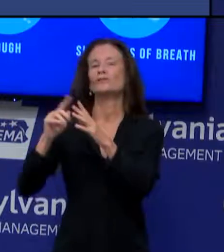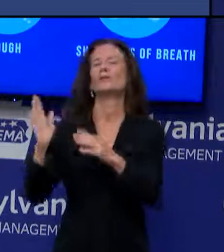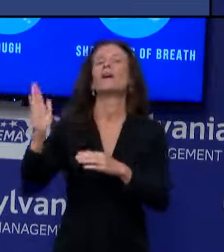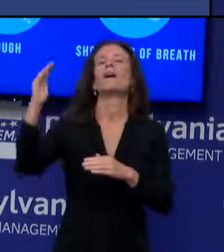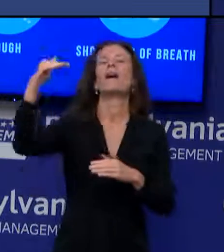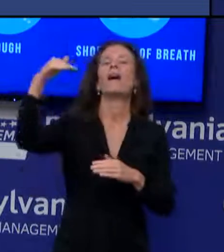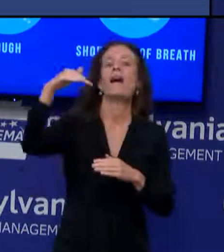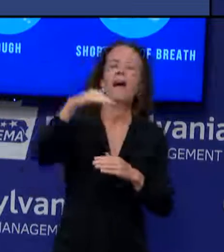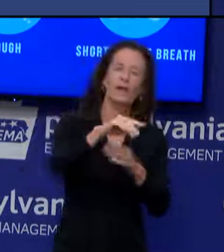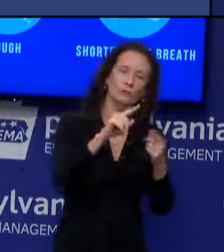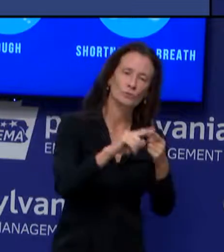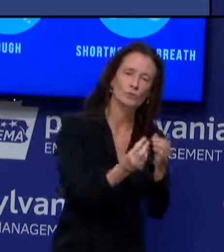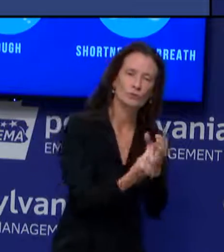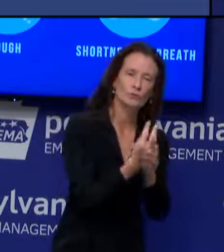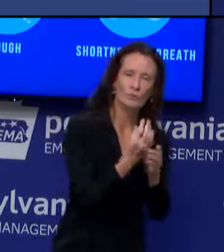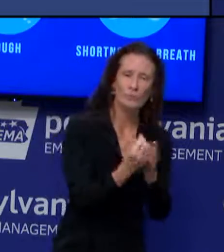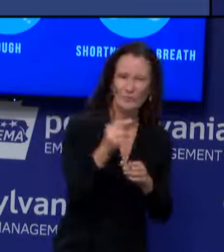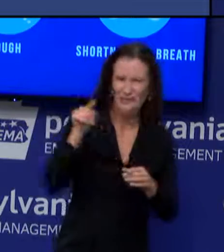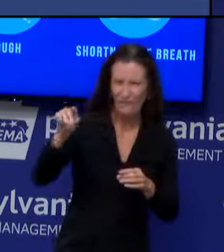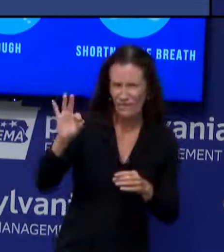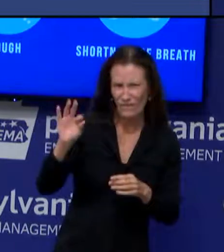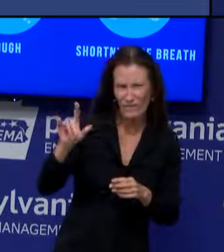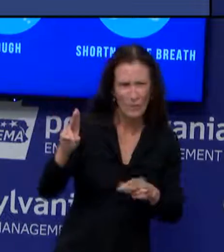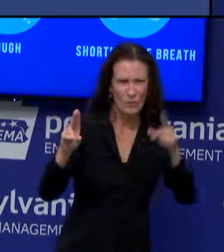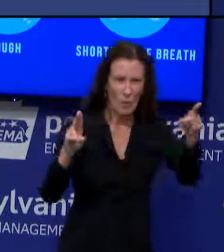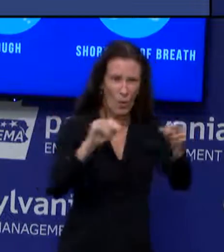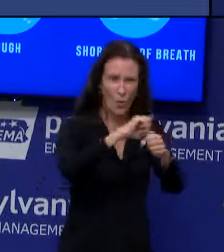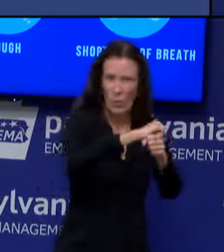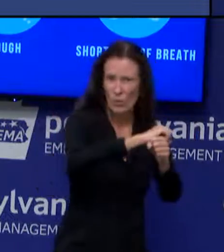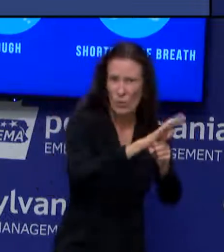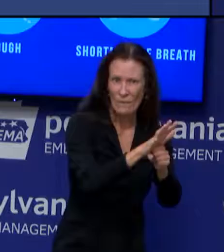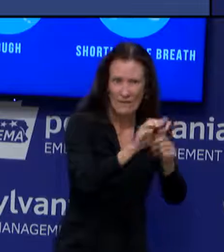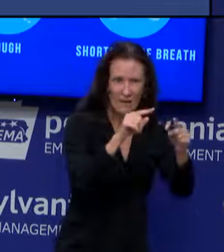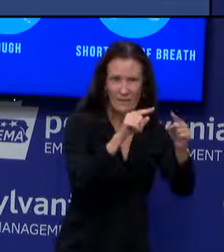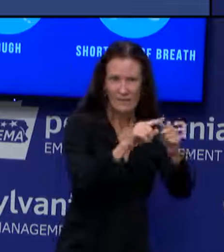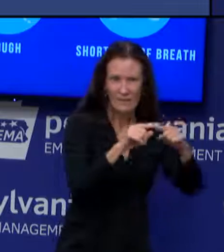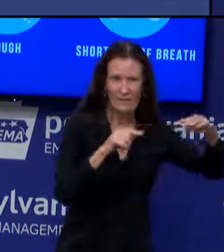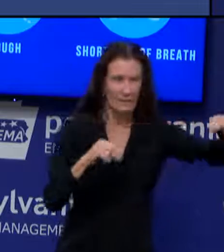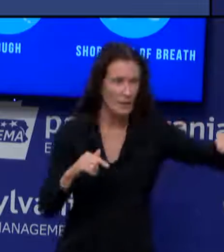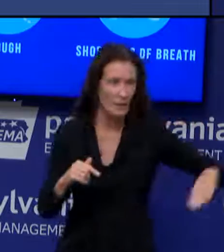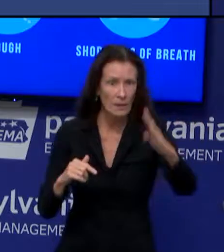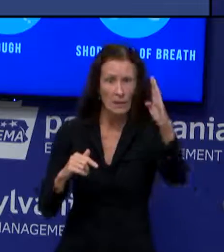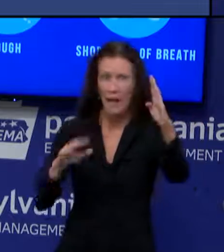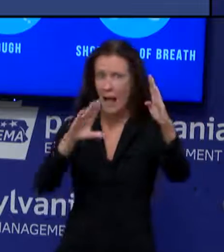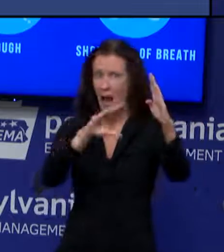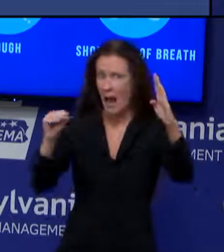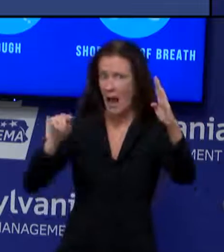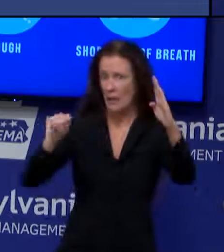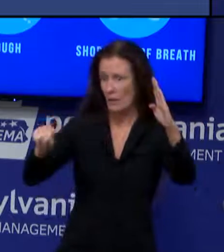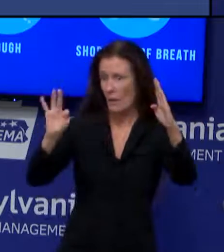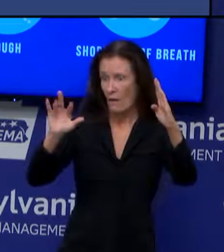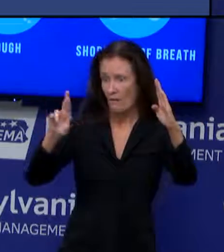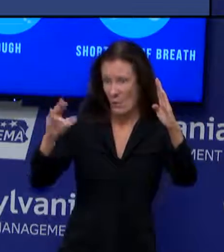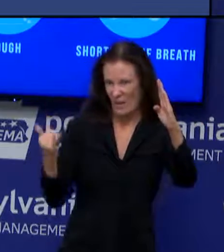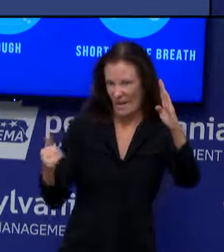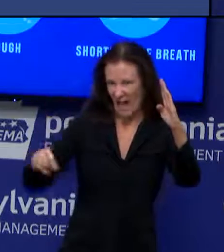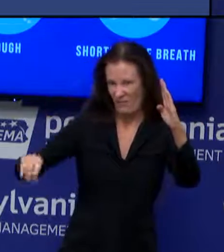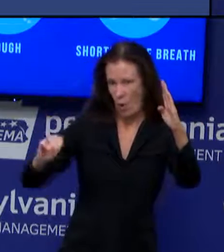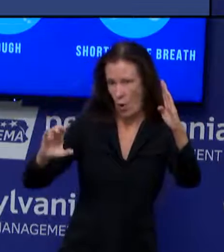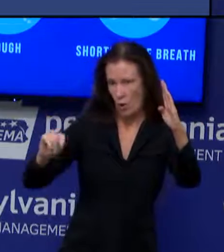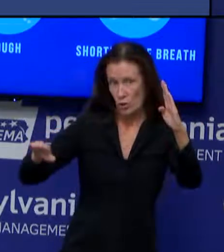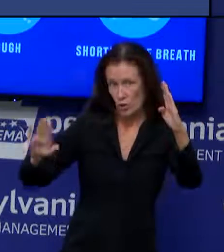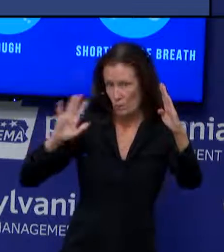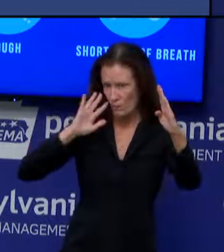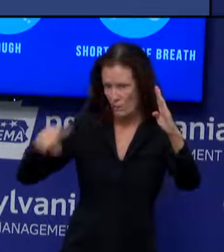have COVID-19 in our usual flu season, and that's a potentially very serious